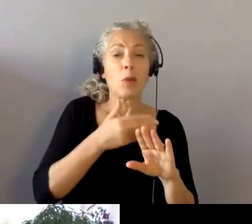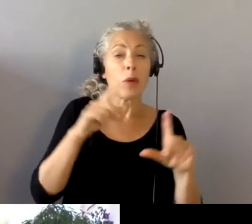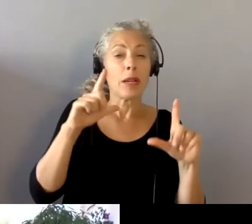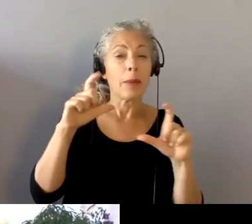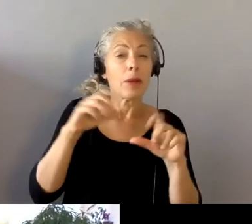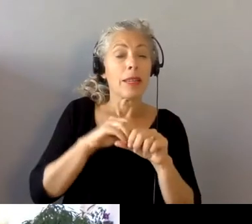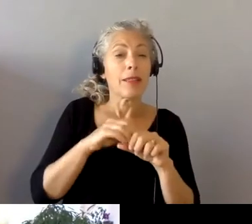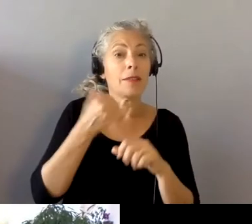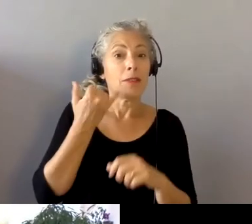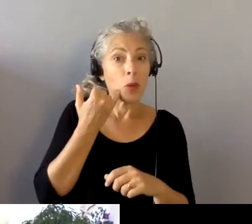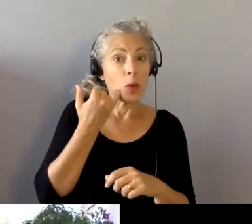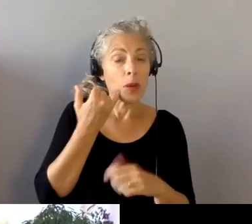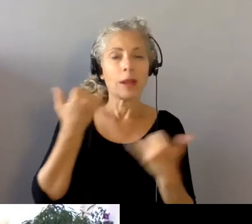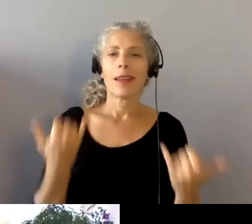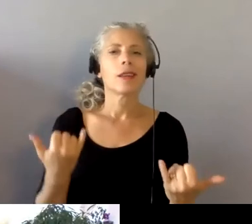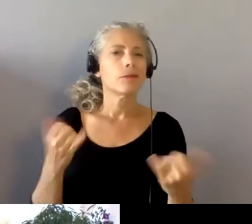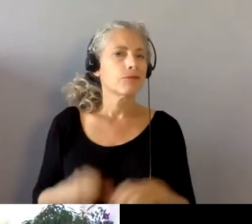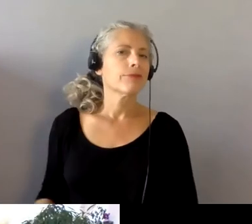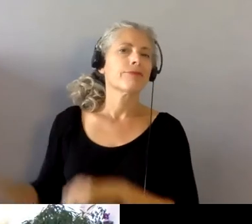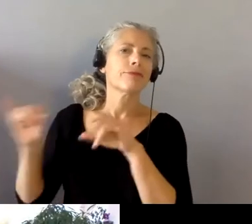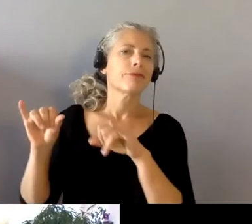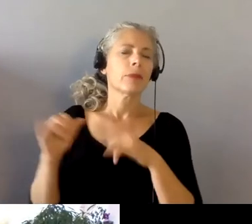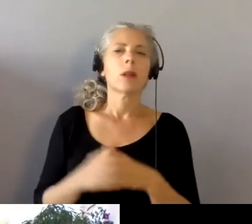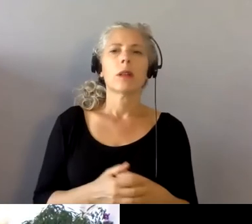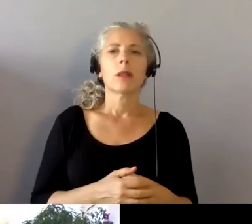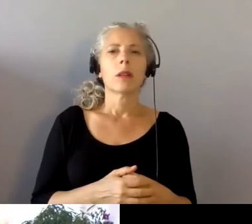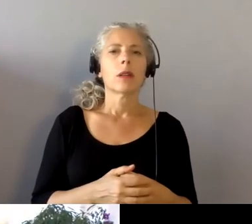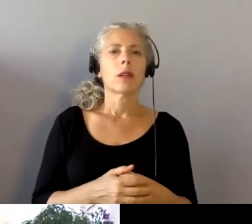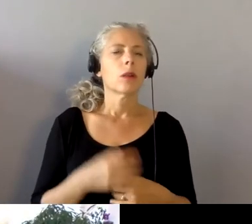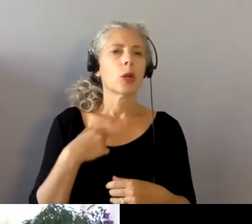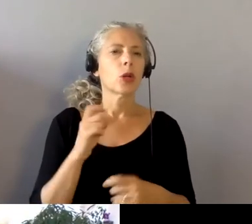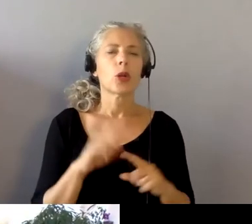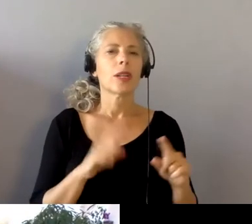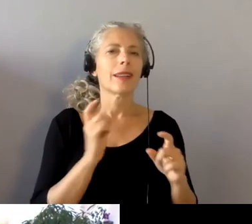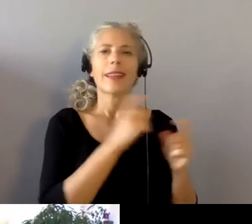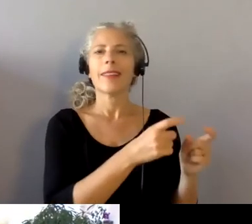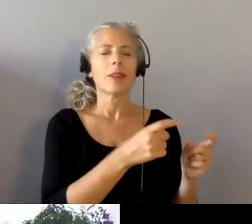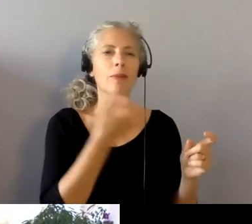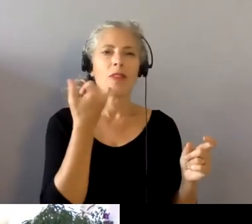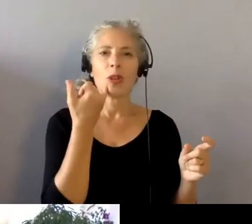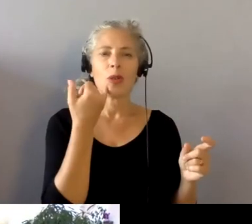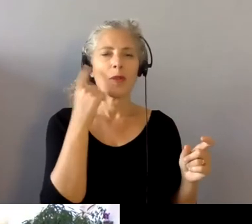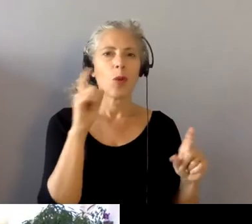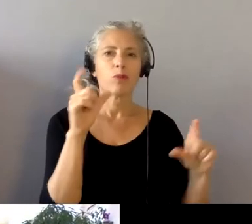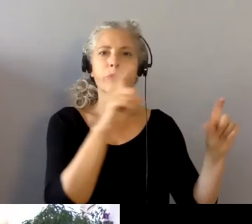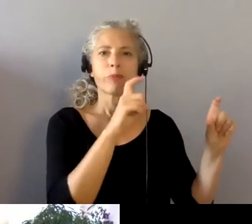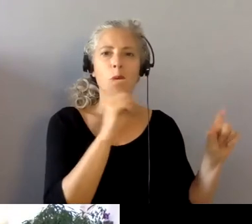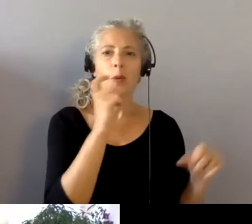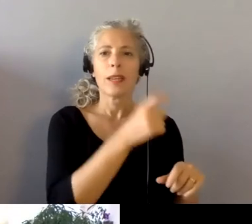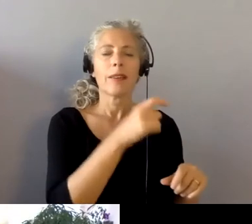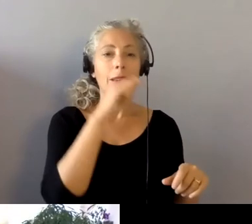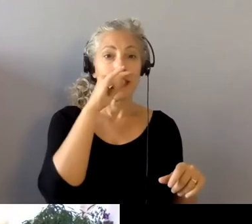phones in the way that we have them now. So we, instead of being able to give people phones, we gave